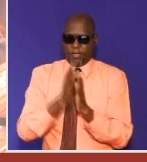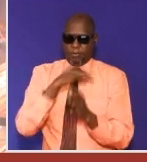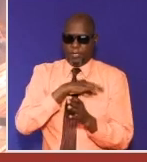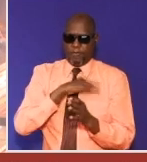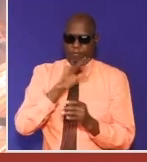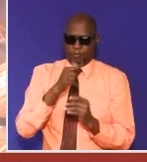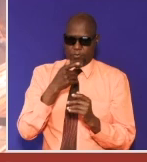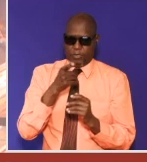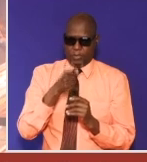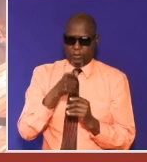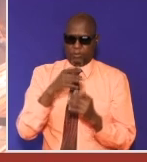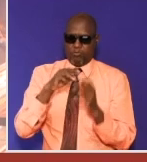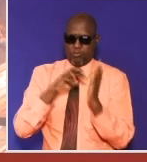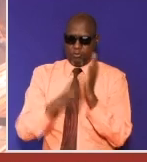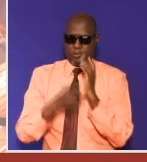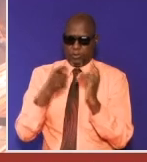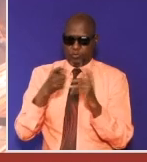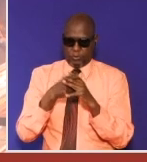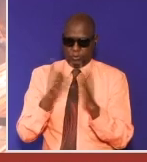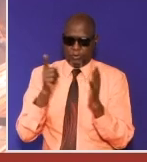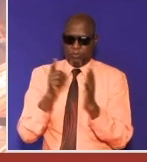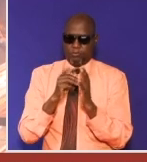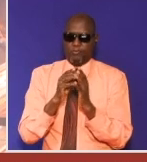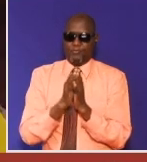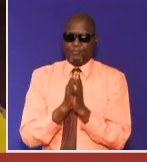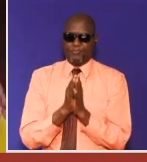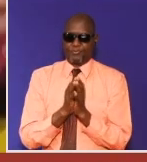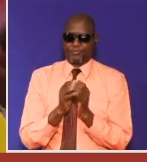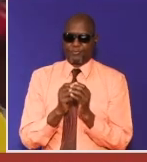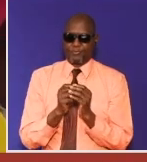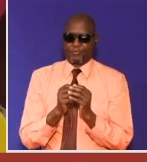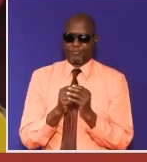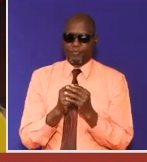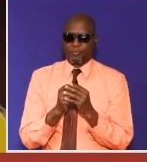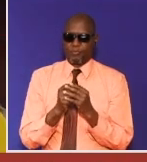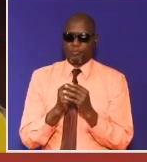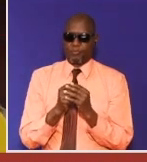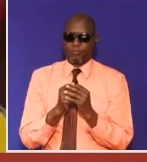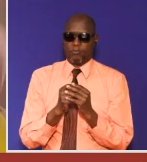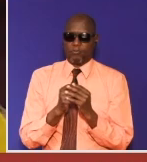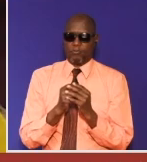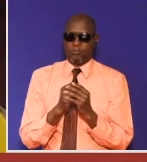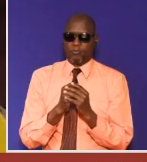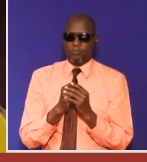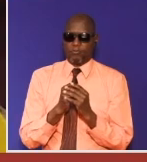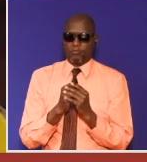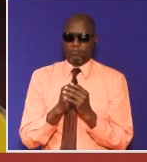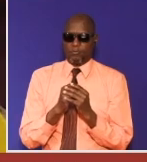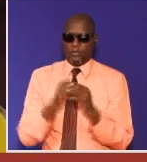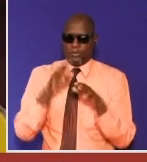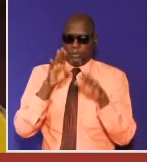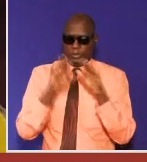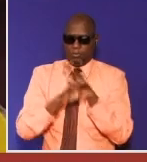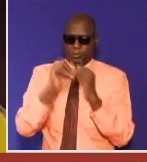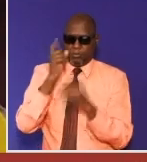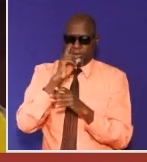Gloria Musimbi begins our bulletin with the following story. Ya kusema nyinyi muende pale. Deputy President Rigathi